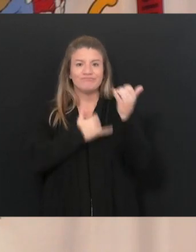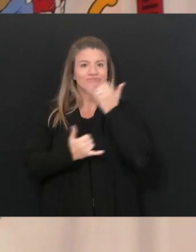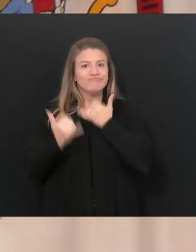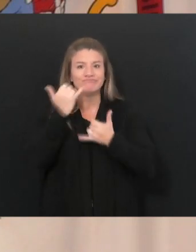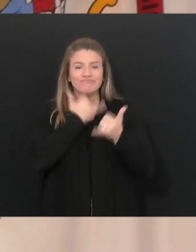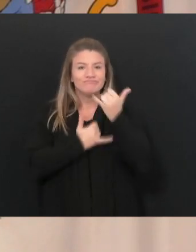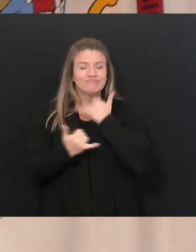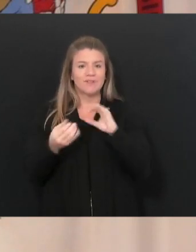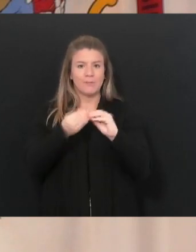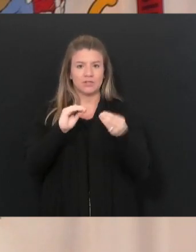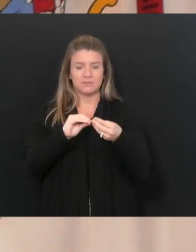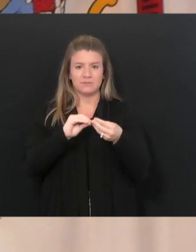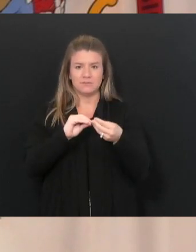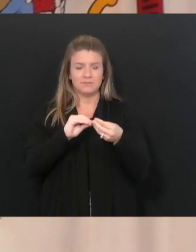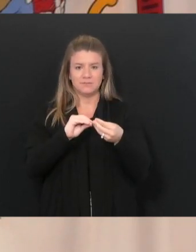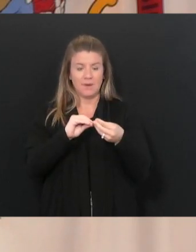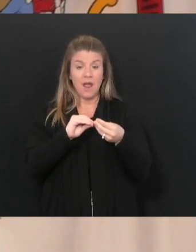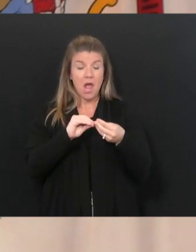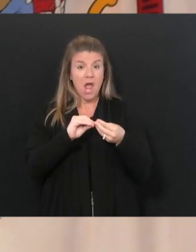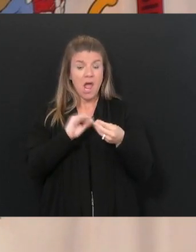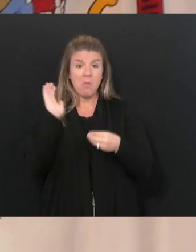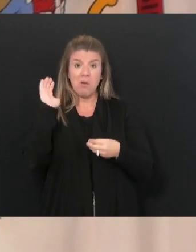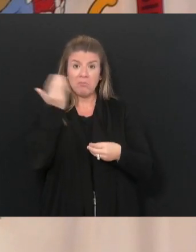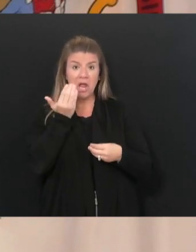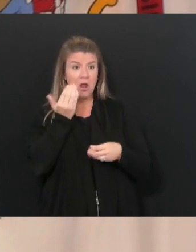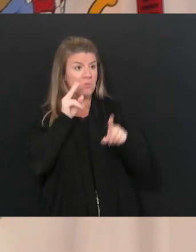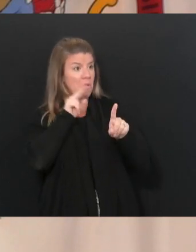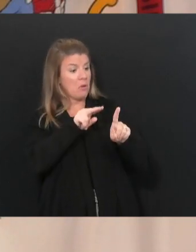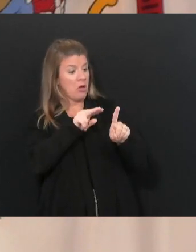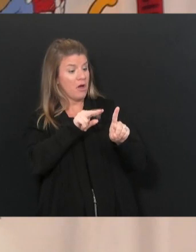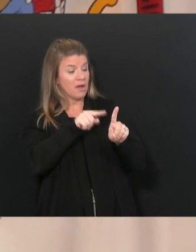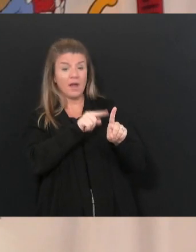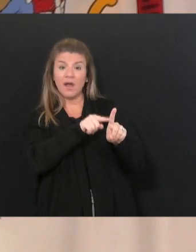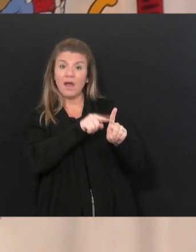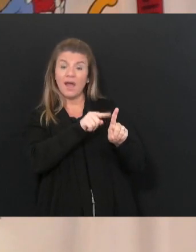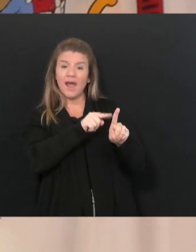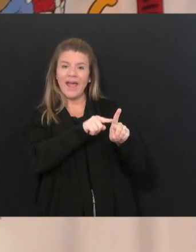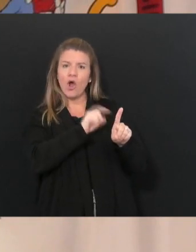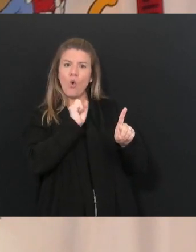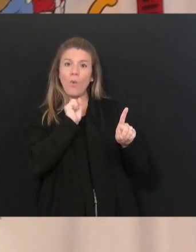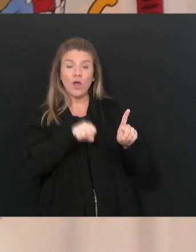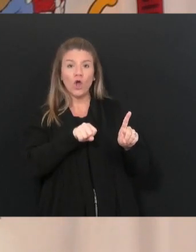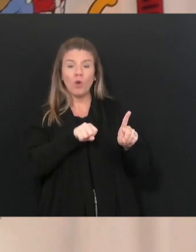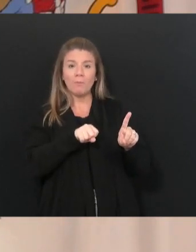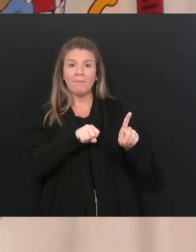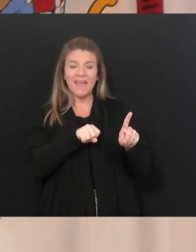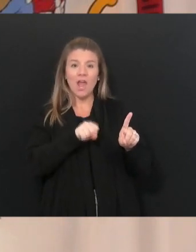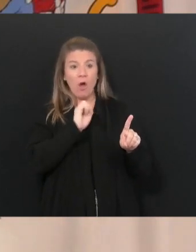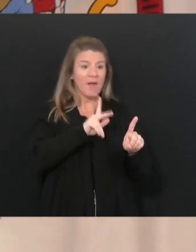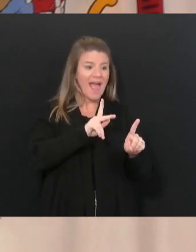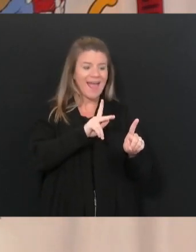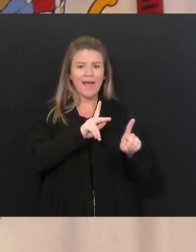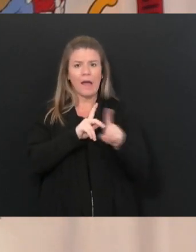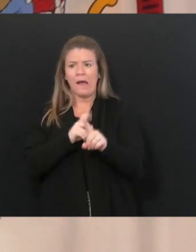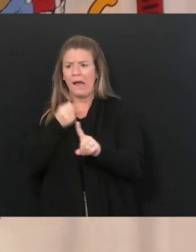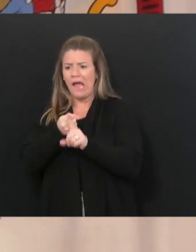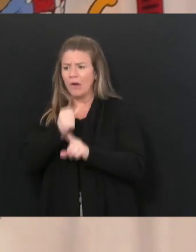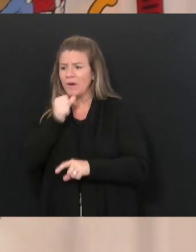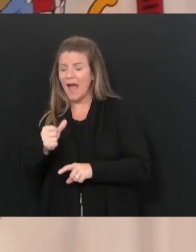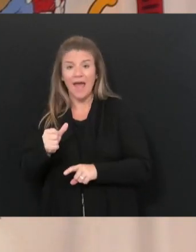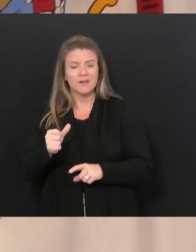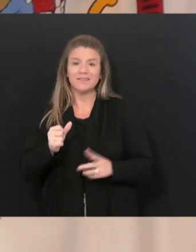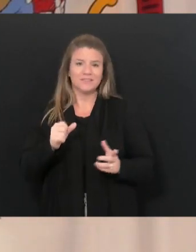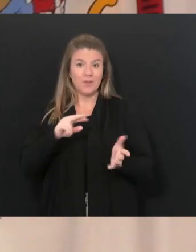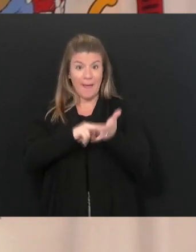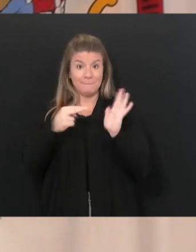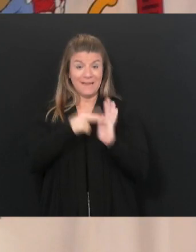discrepancies to where it looked like, and it is like, we could be doing better. All of us, every one